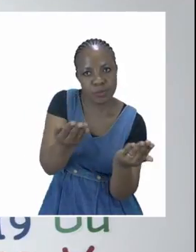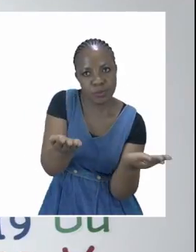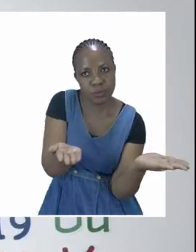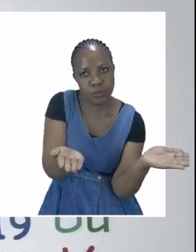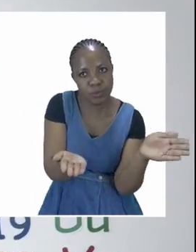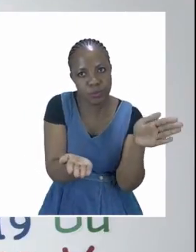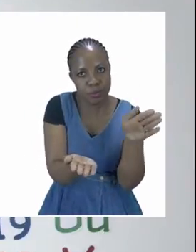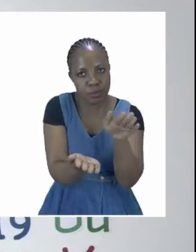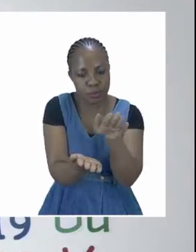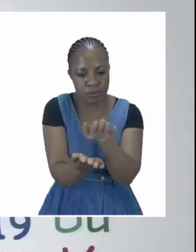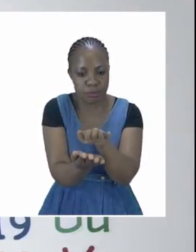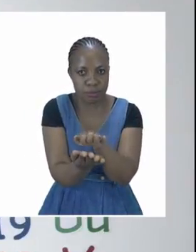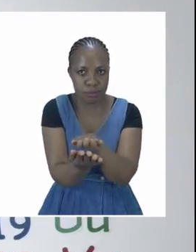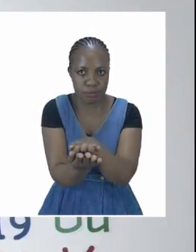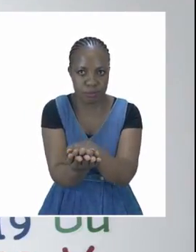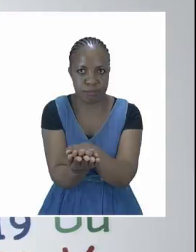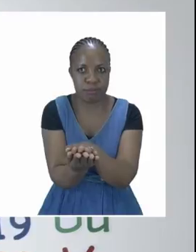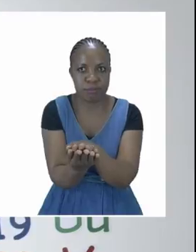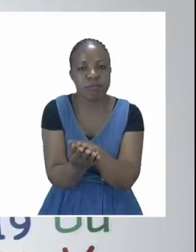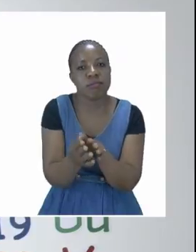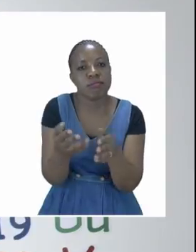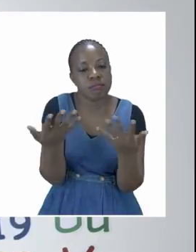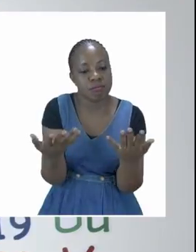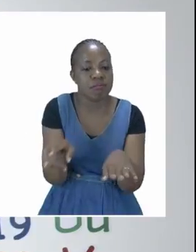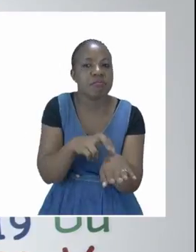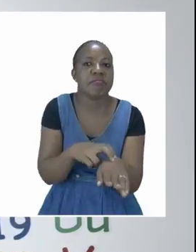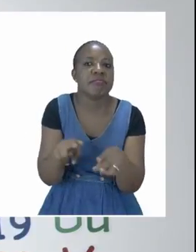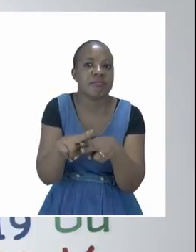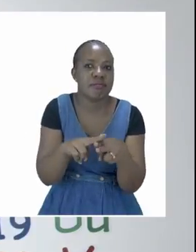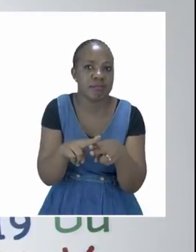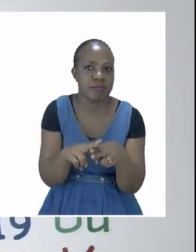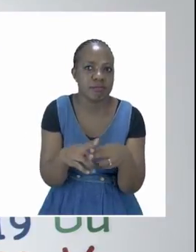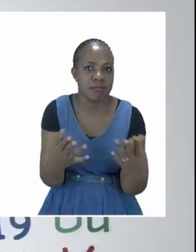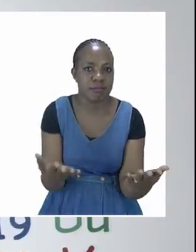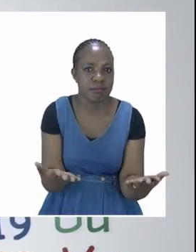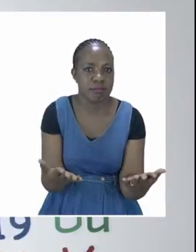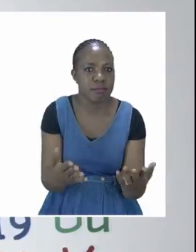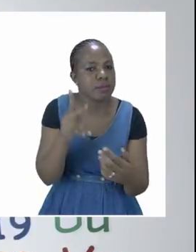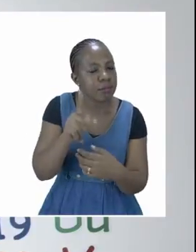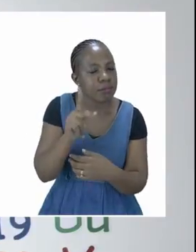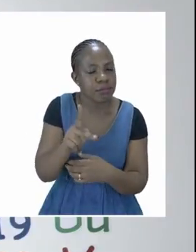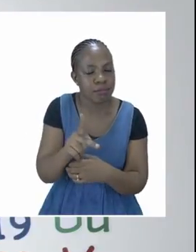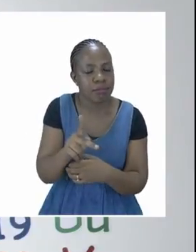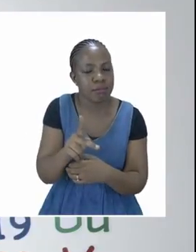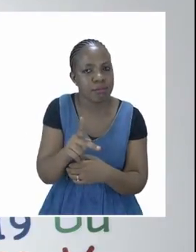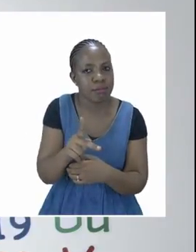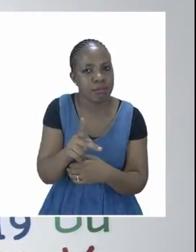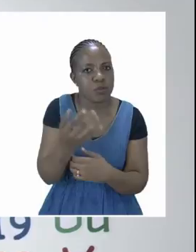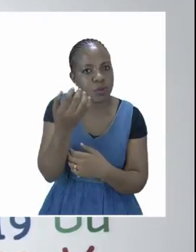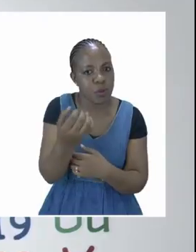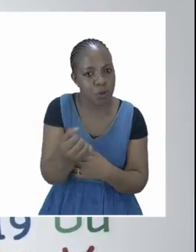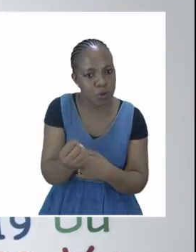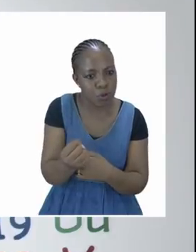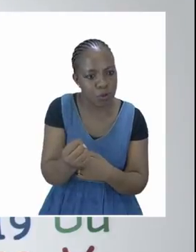it for ready to use. But there is more. We are also available on